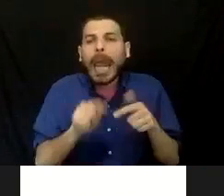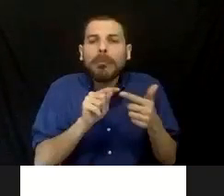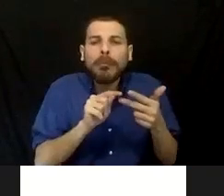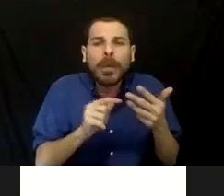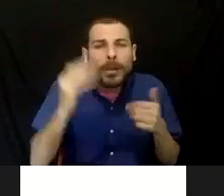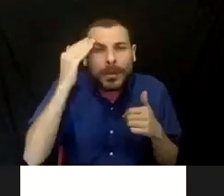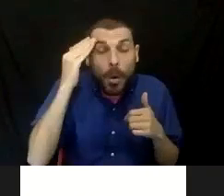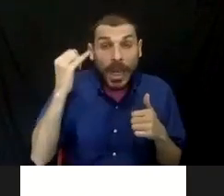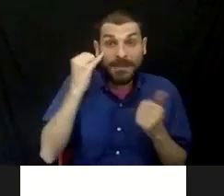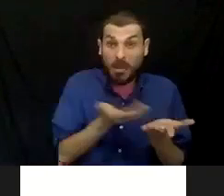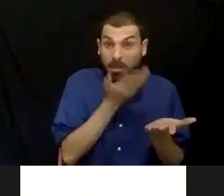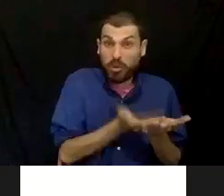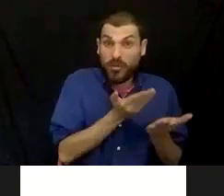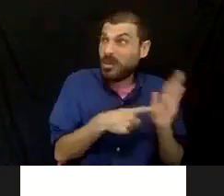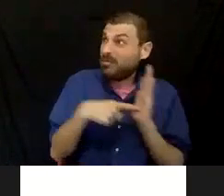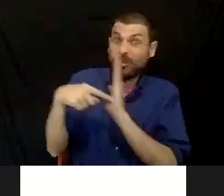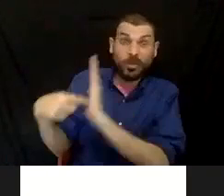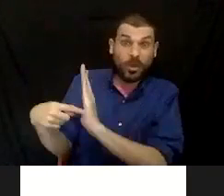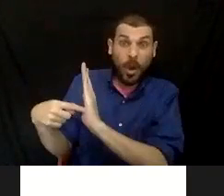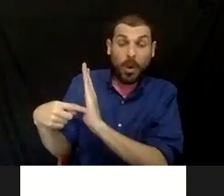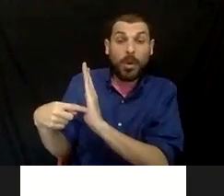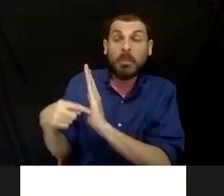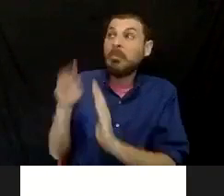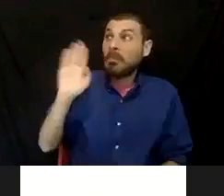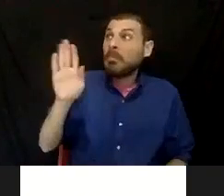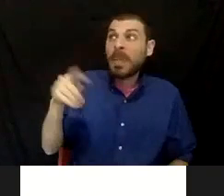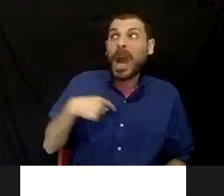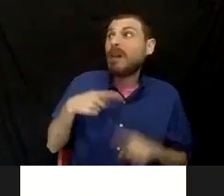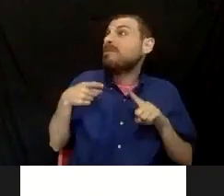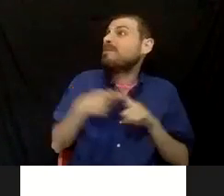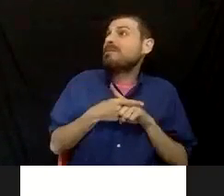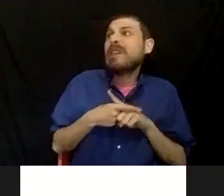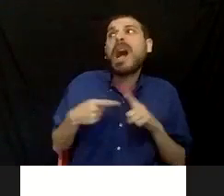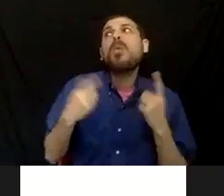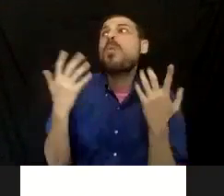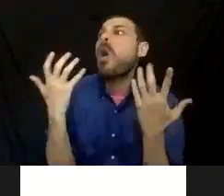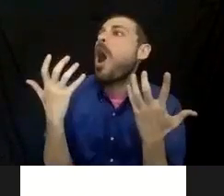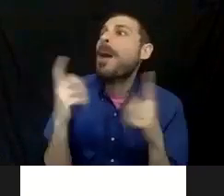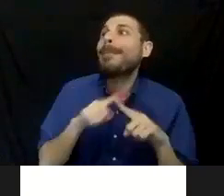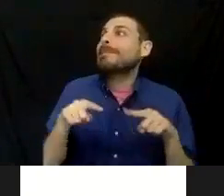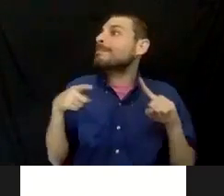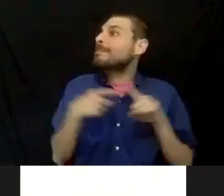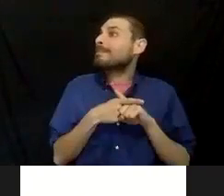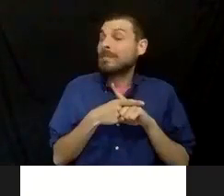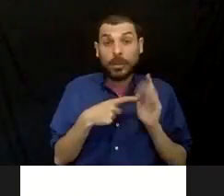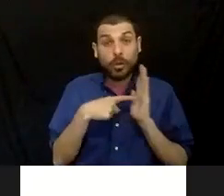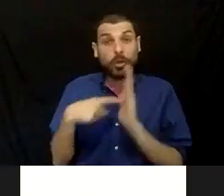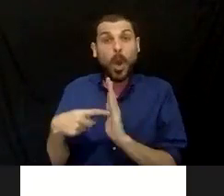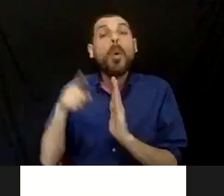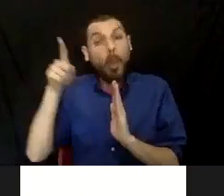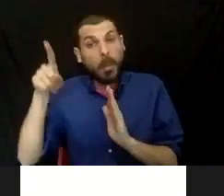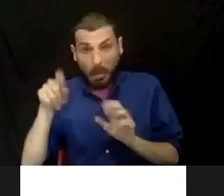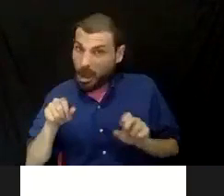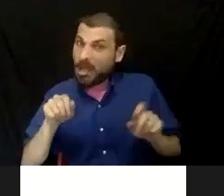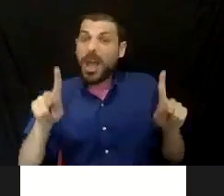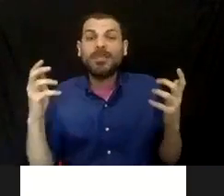As long as you can certify that when this thing is over, you're going to go out and look for a job, you know, generally that's okay. There is a little bit of